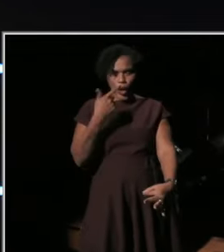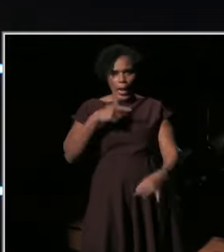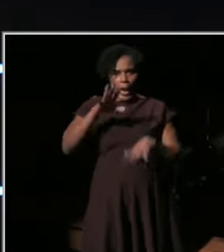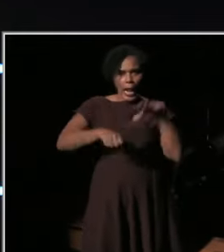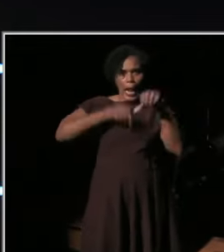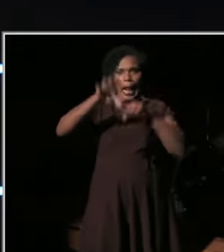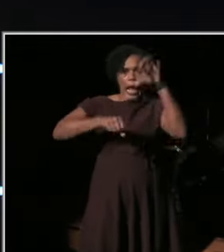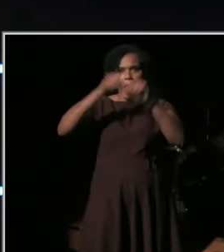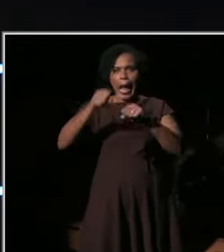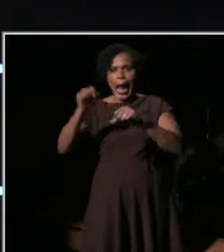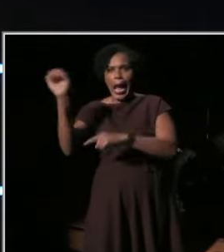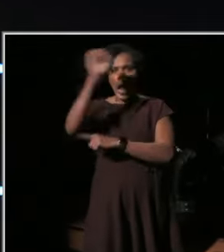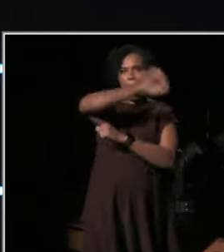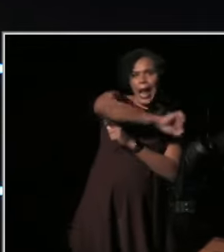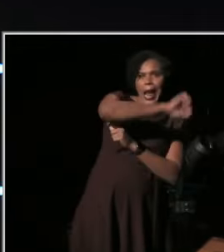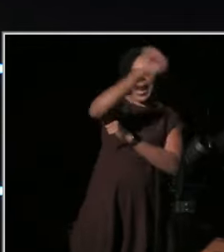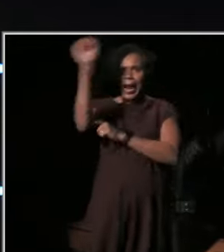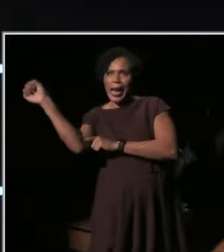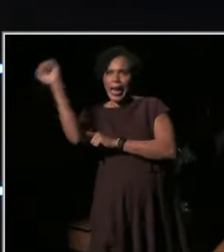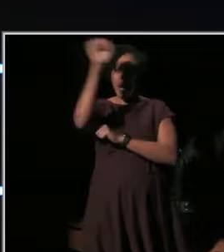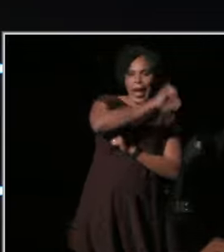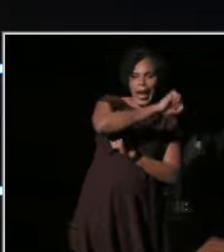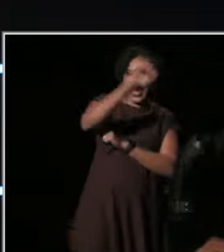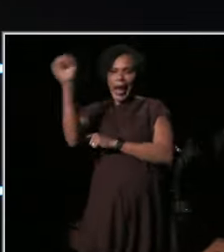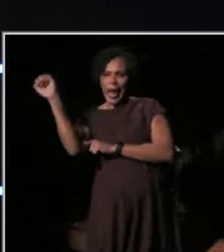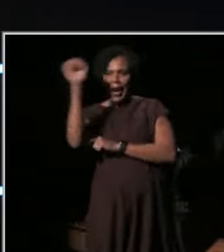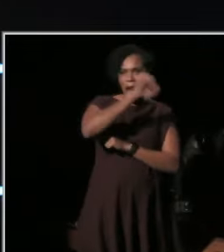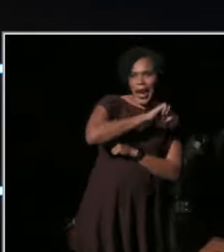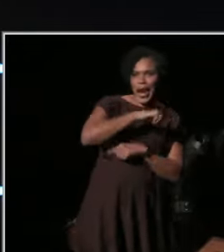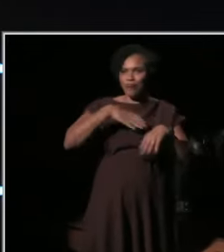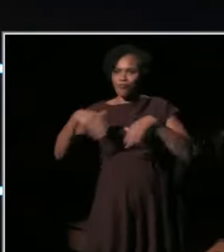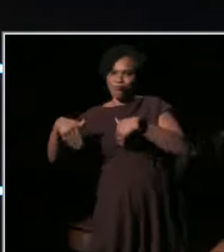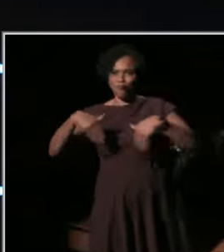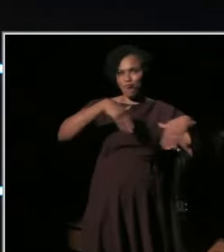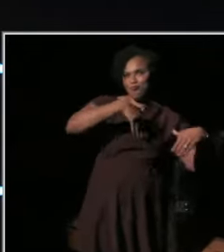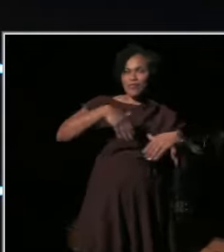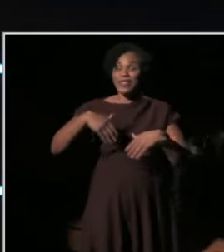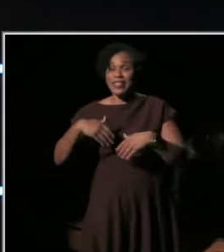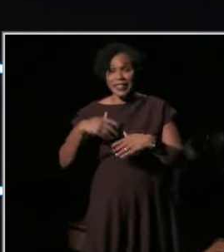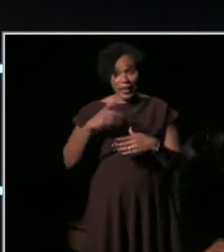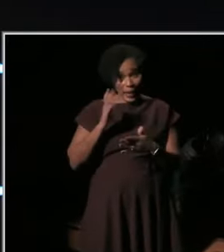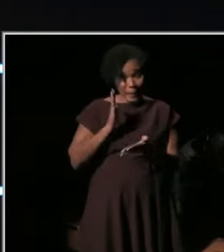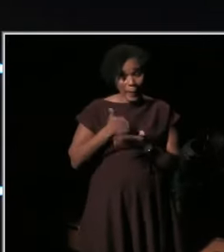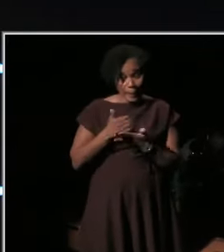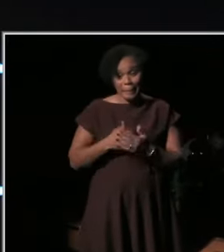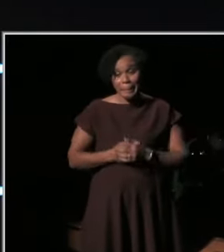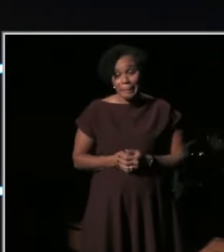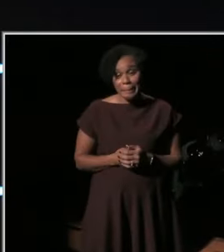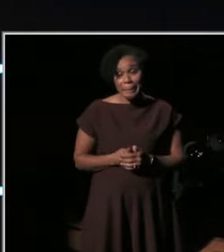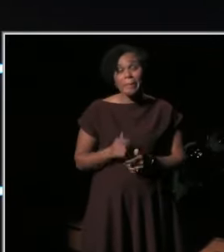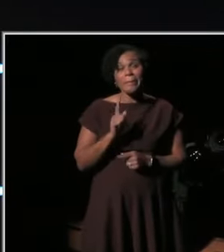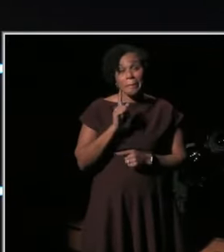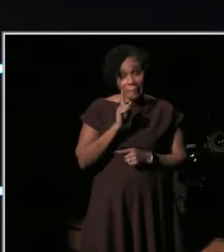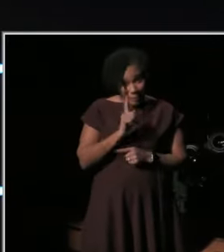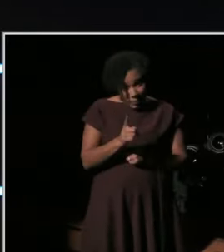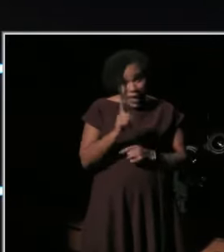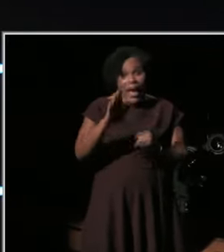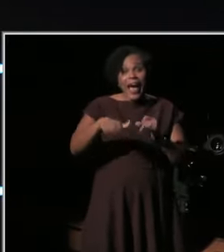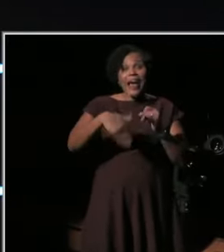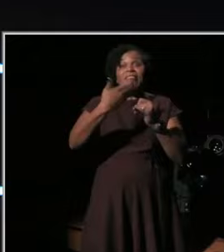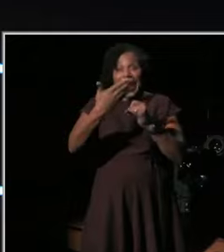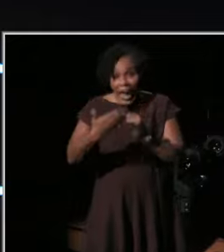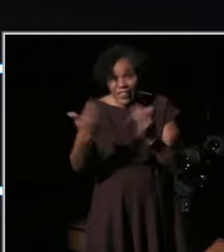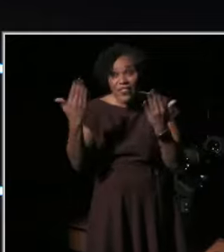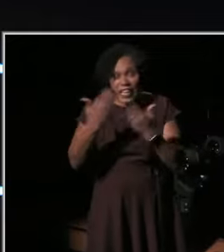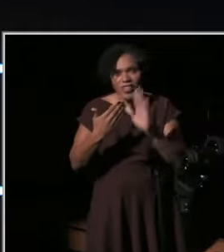swinging from the scaffolding, which is actually how we'll end